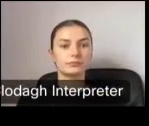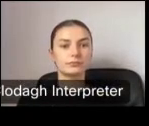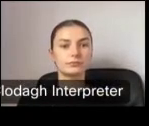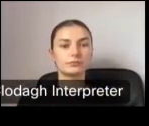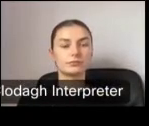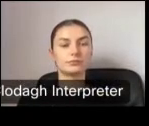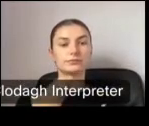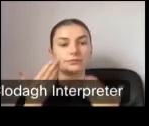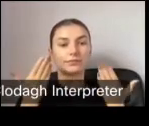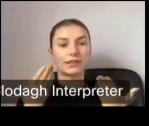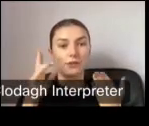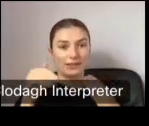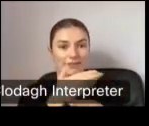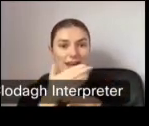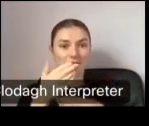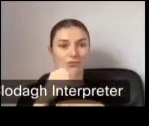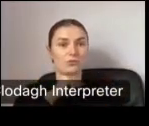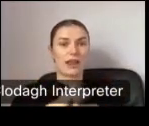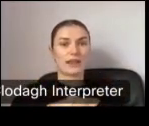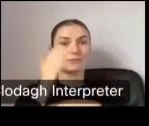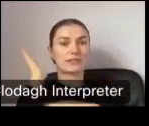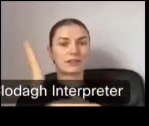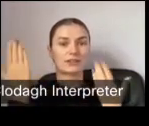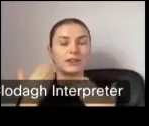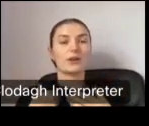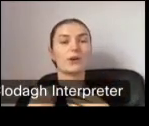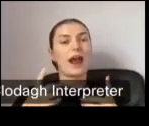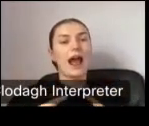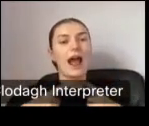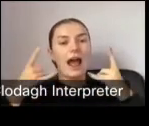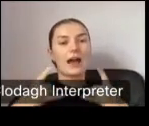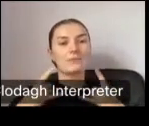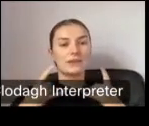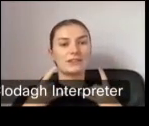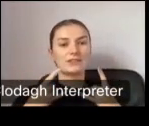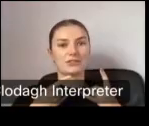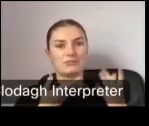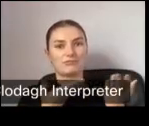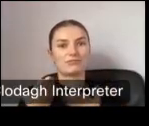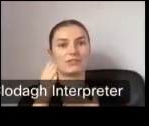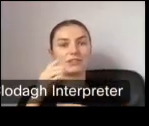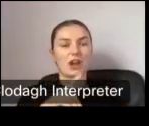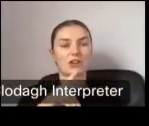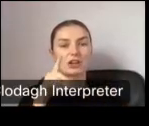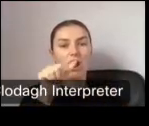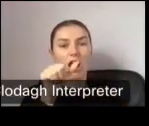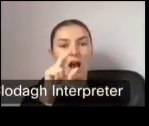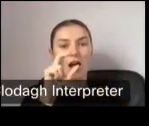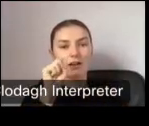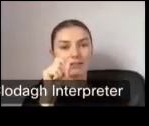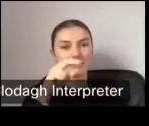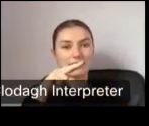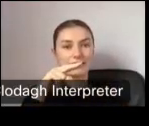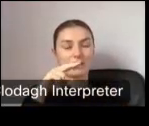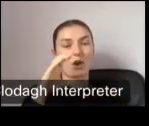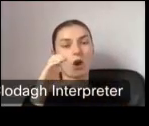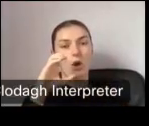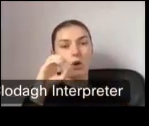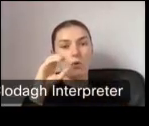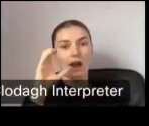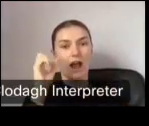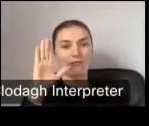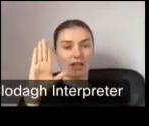Now we get on to today's presenter, and we're delighted to welcome Dr. Austin O'Carroll, who's a member of the Irish College of General